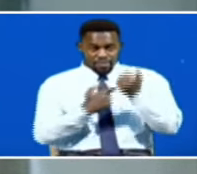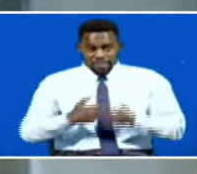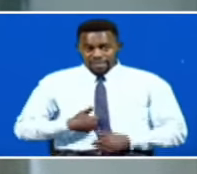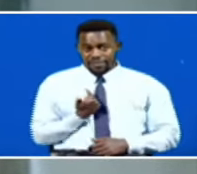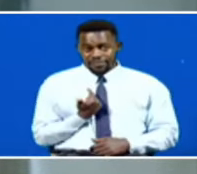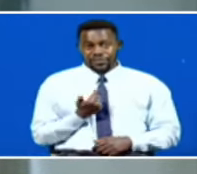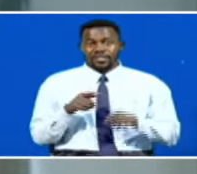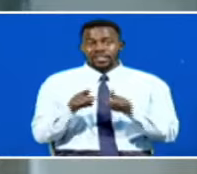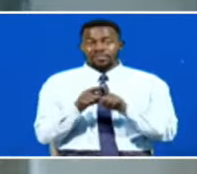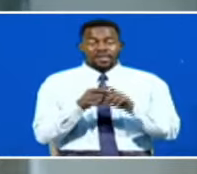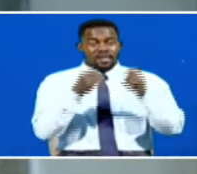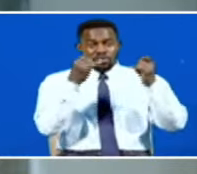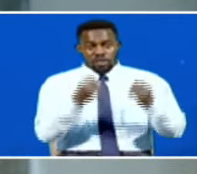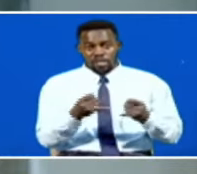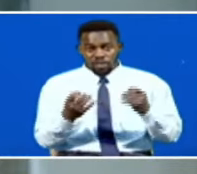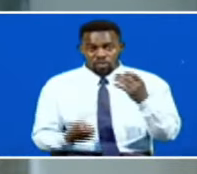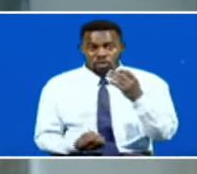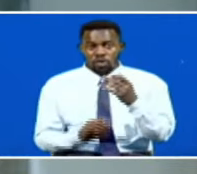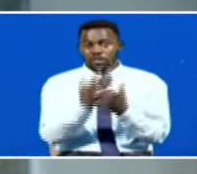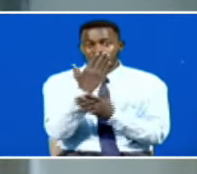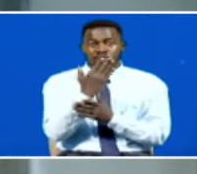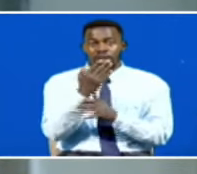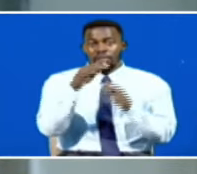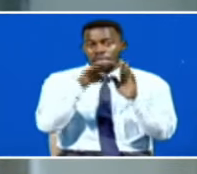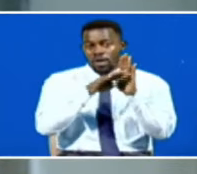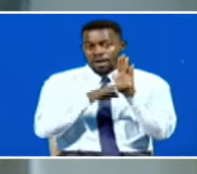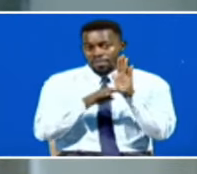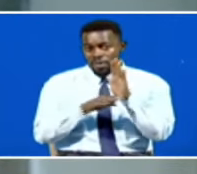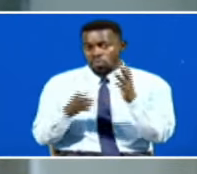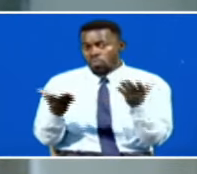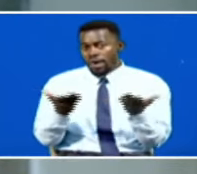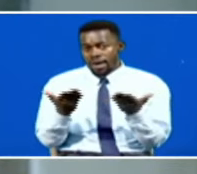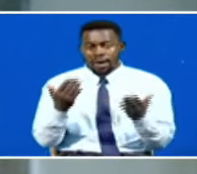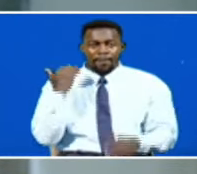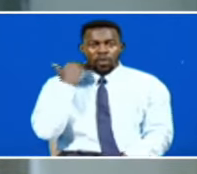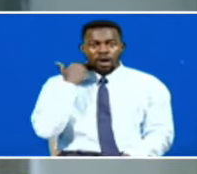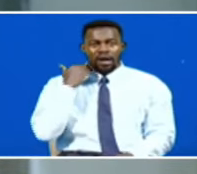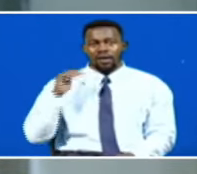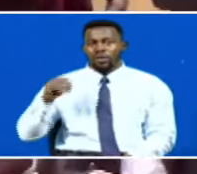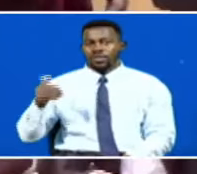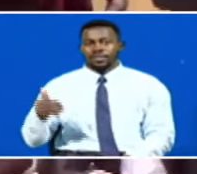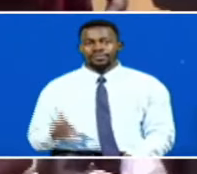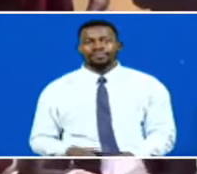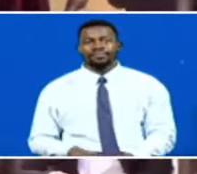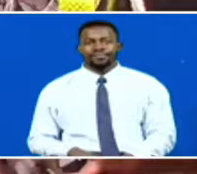newly launched Inua Mkulima program in Murang'a County. Take a listen.